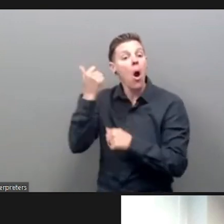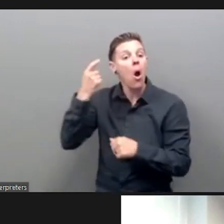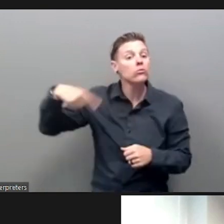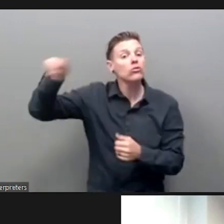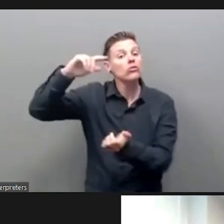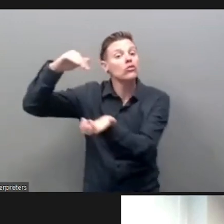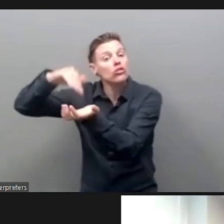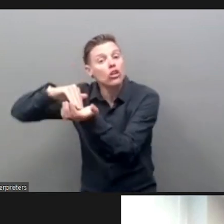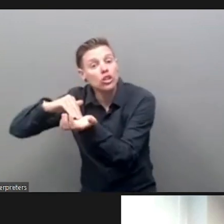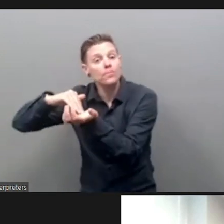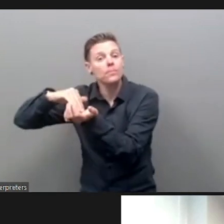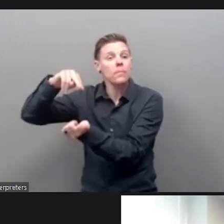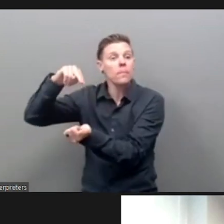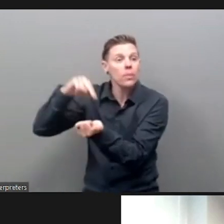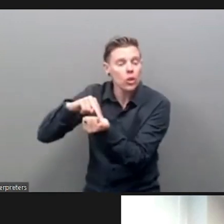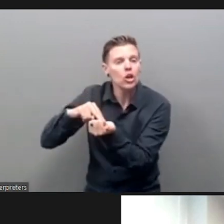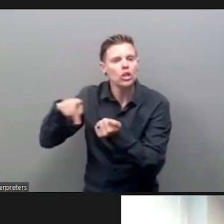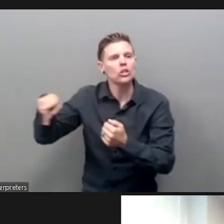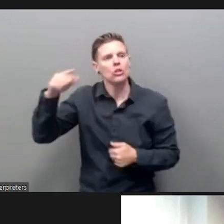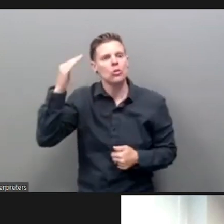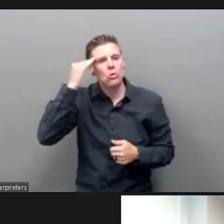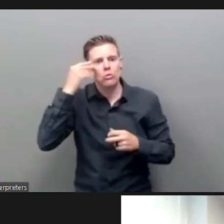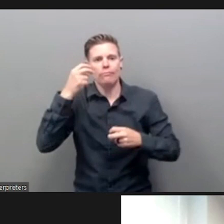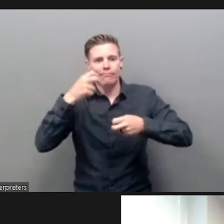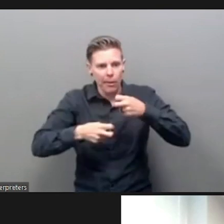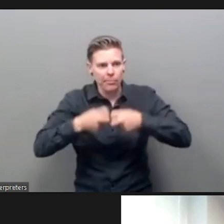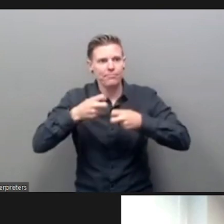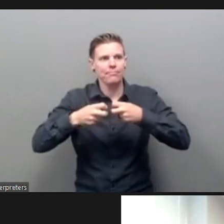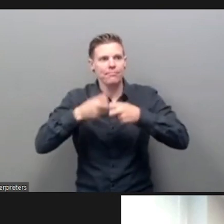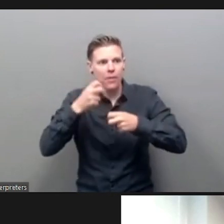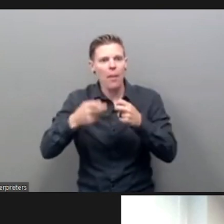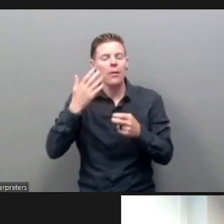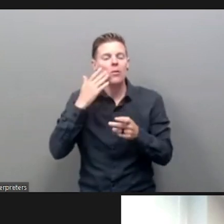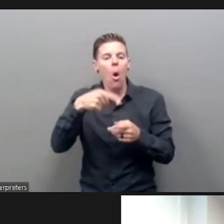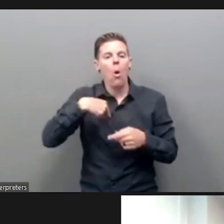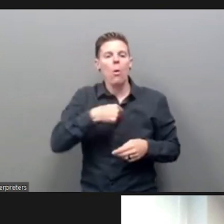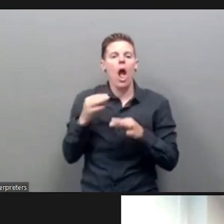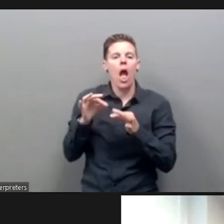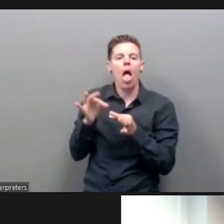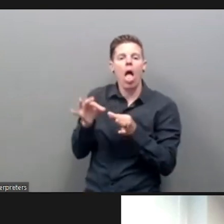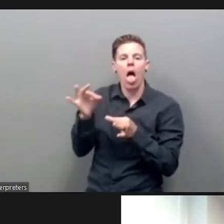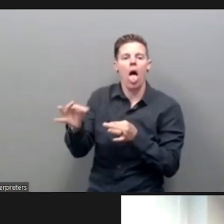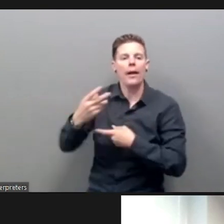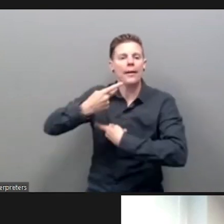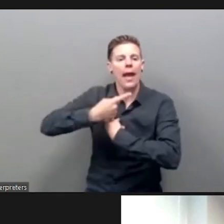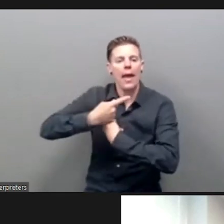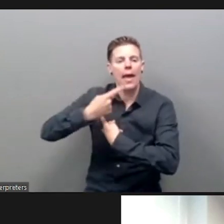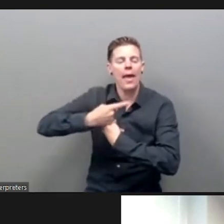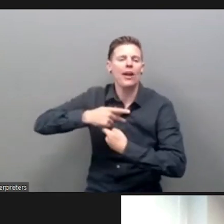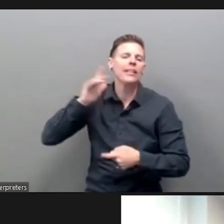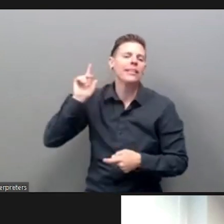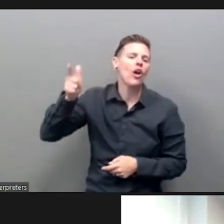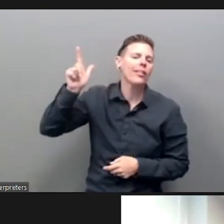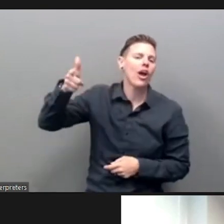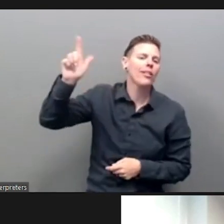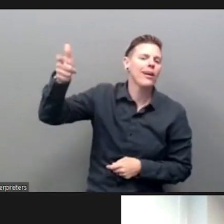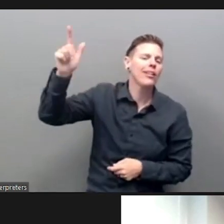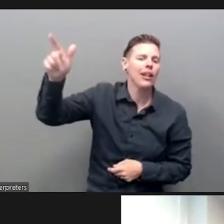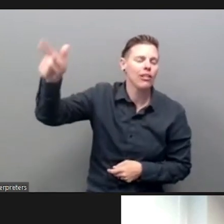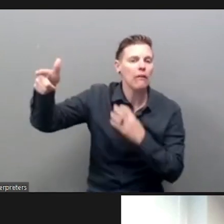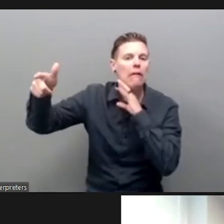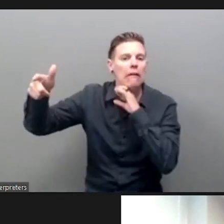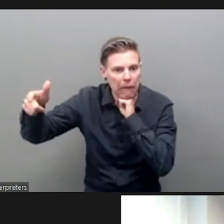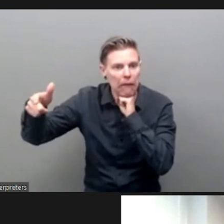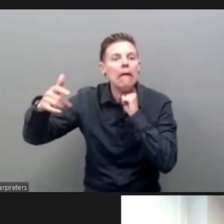care, that we could put yes or no. But most of the people on the front lines, their experiences, there's just a lot of